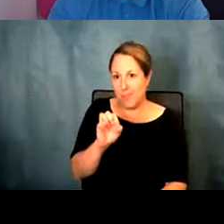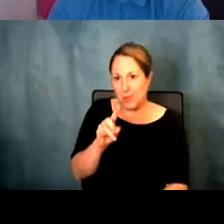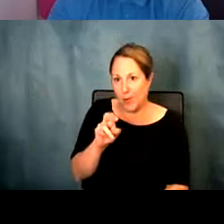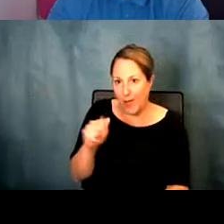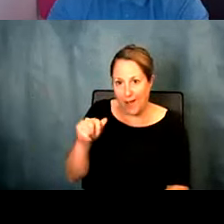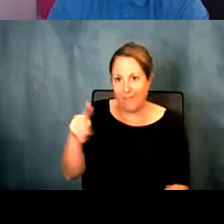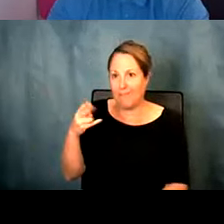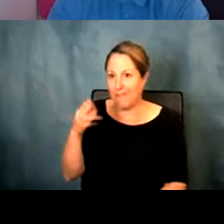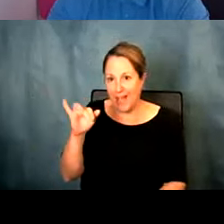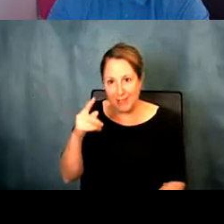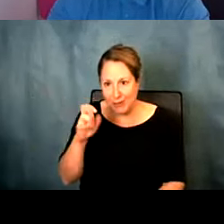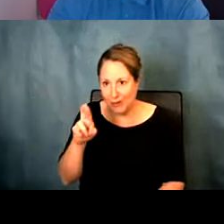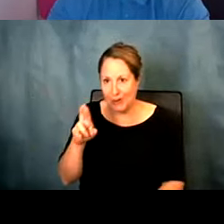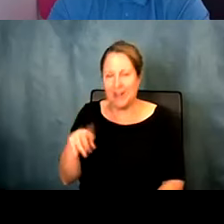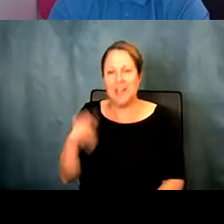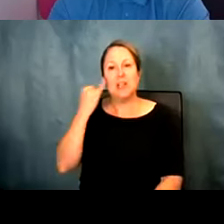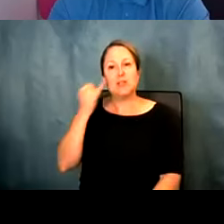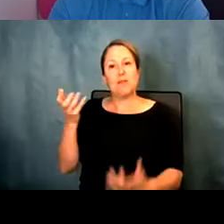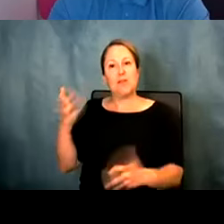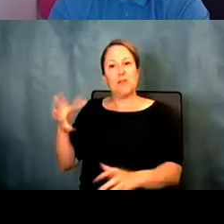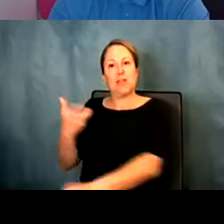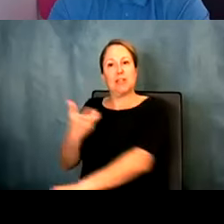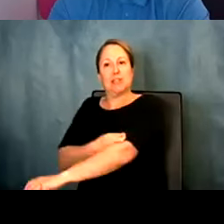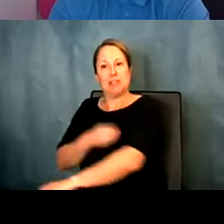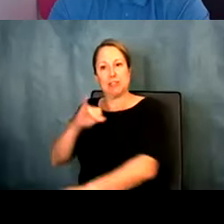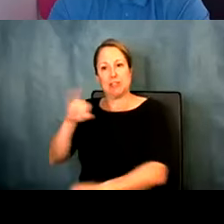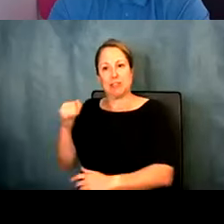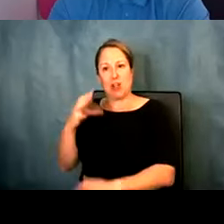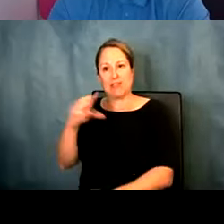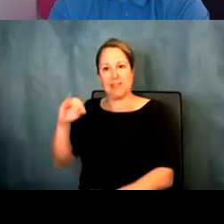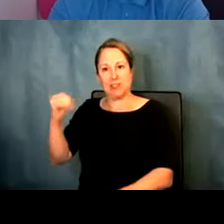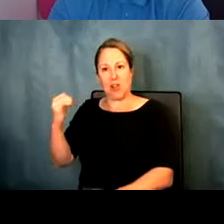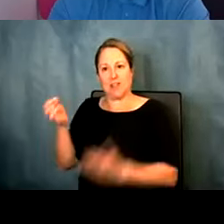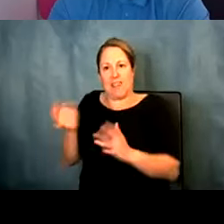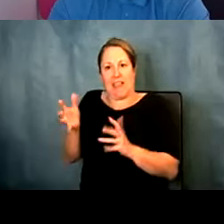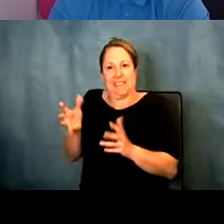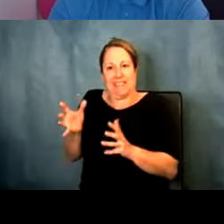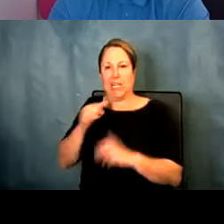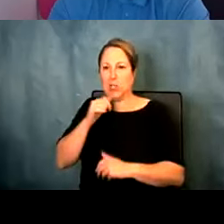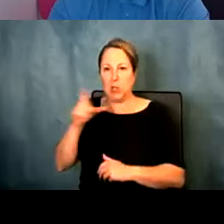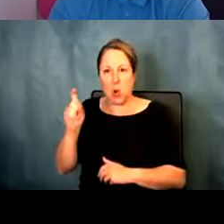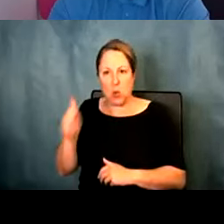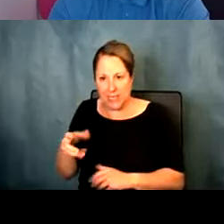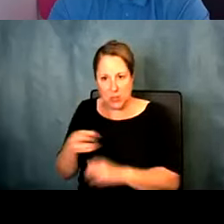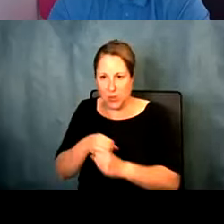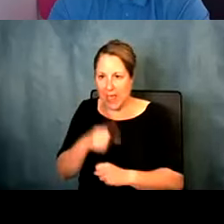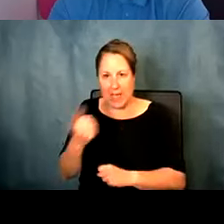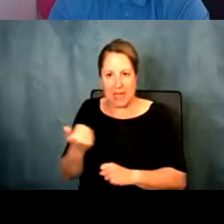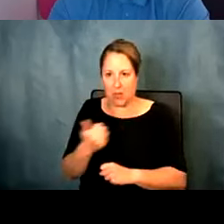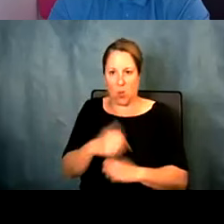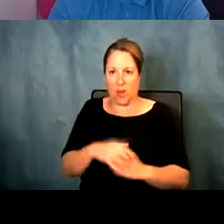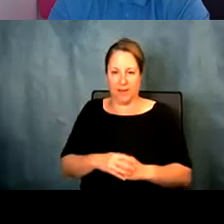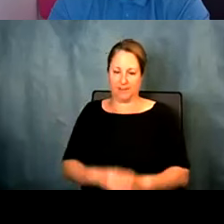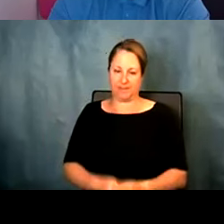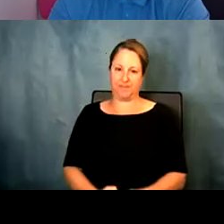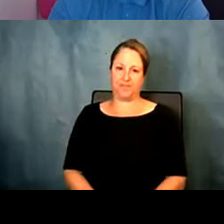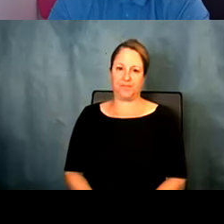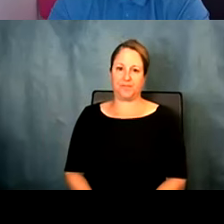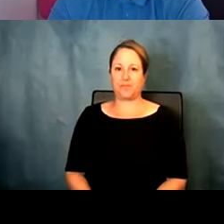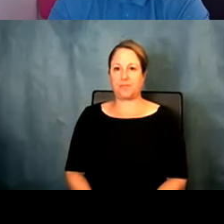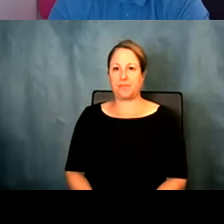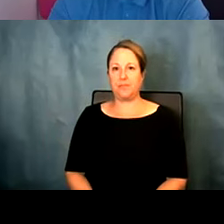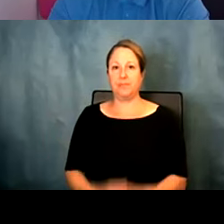today, if you got Johnson & Johnson, that's it. That's all you need. There's no need to get one of the other ones at this time.